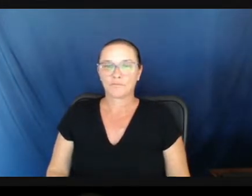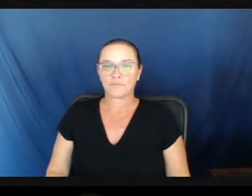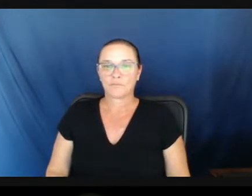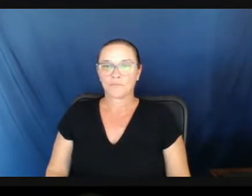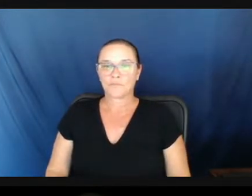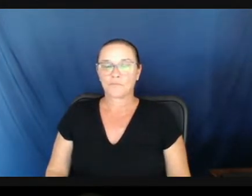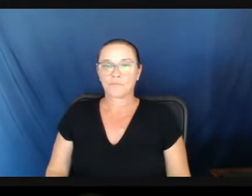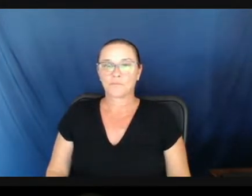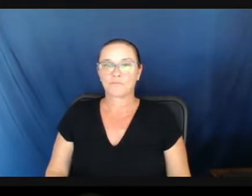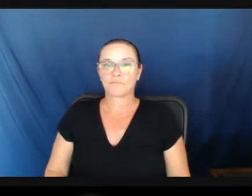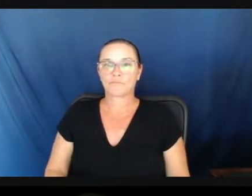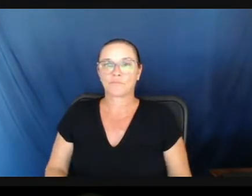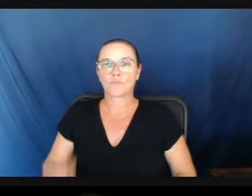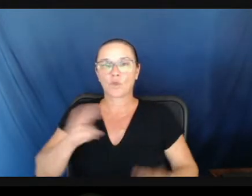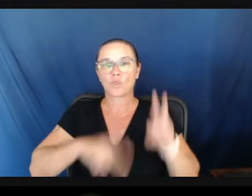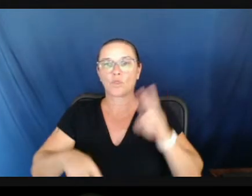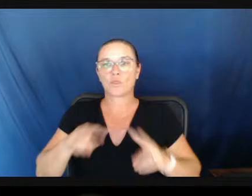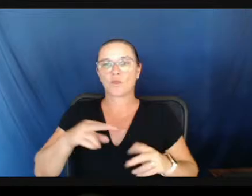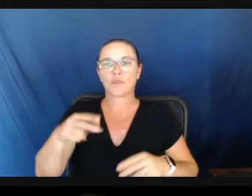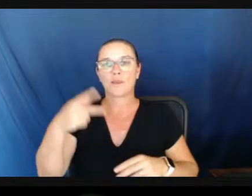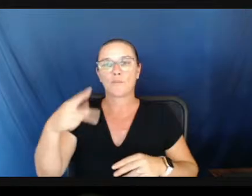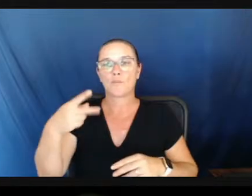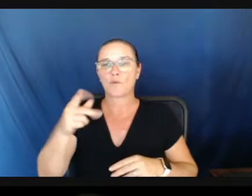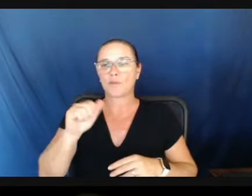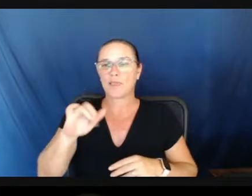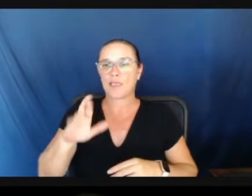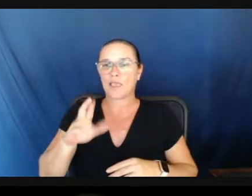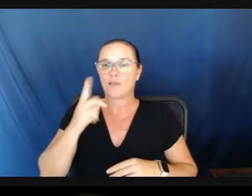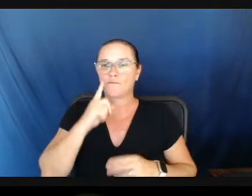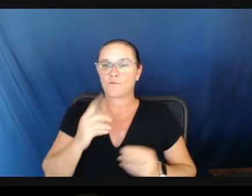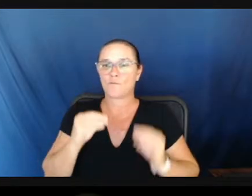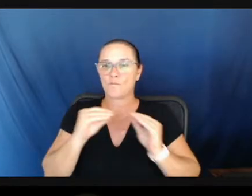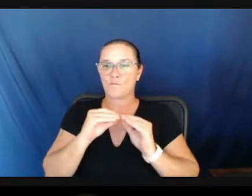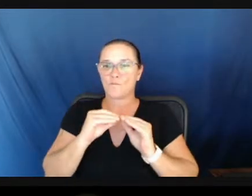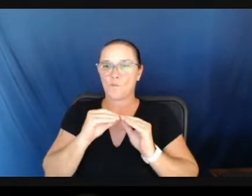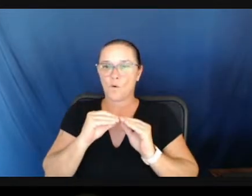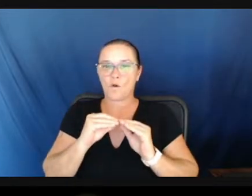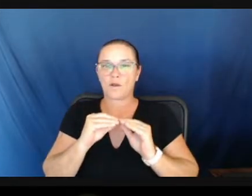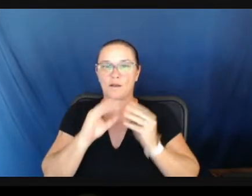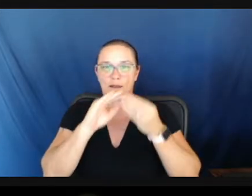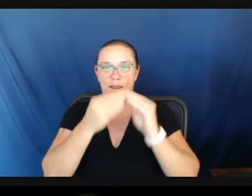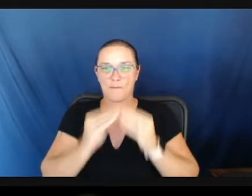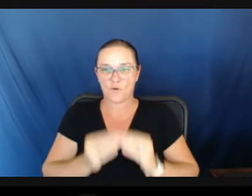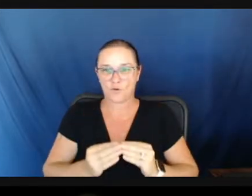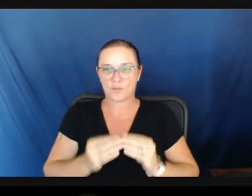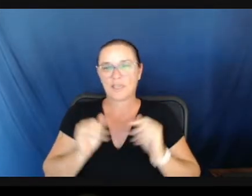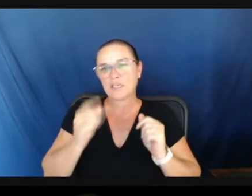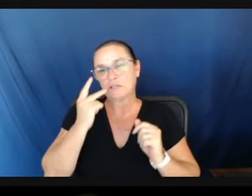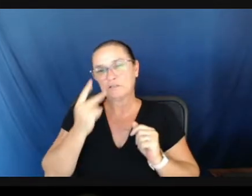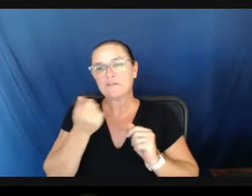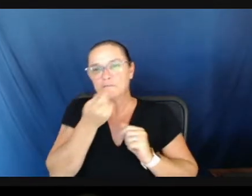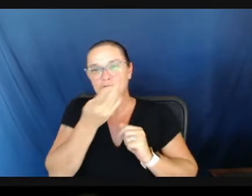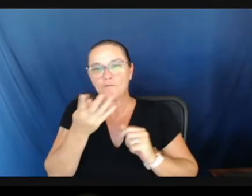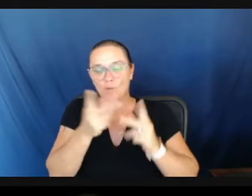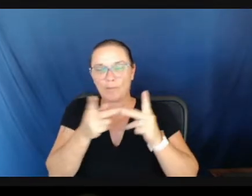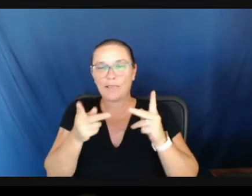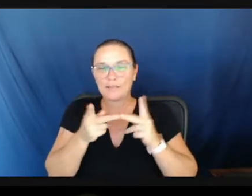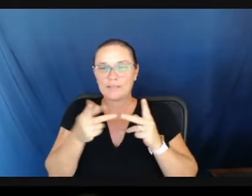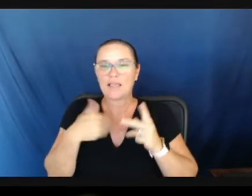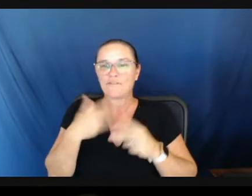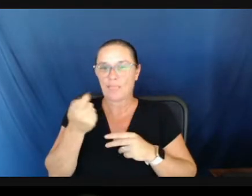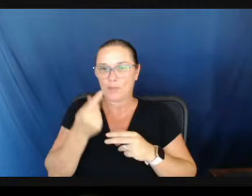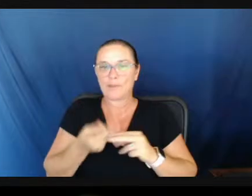And we look at purple air for a little bit more density, and we maybe can see that there are a couple of spots that do report a little bit